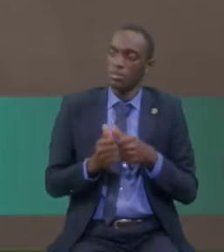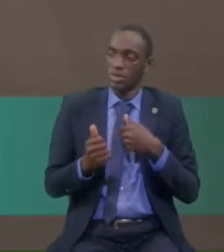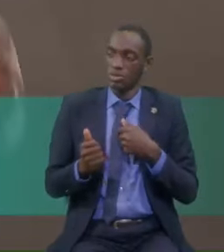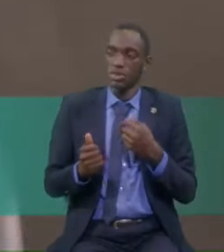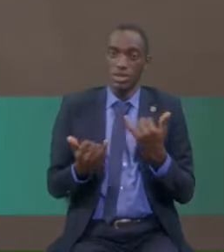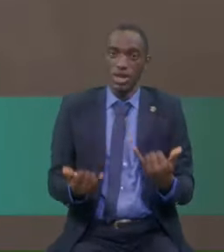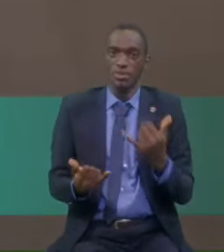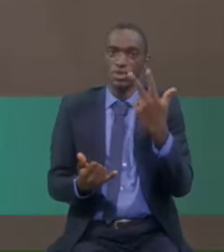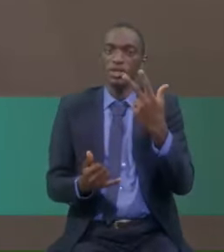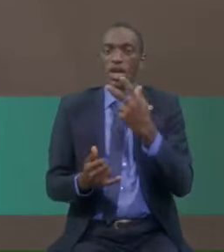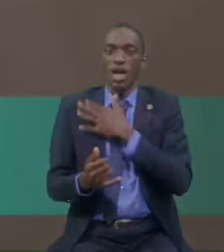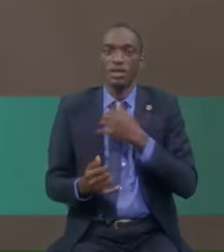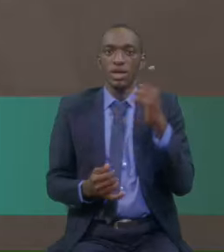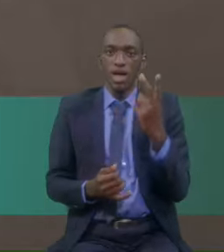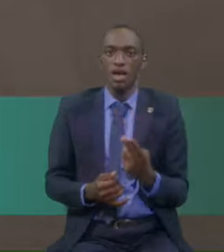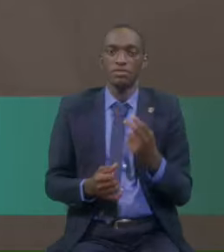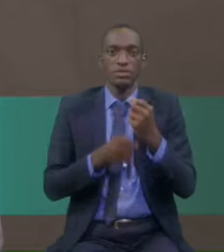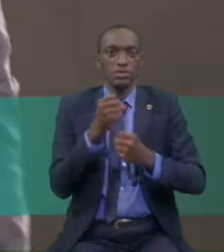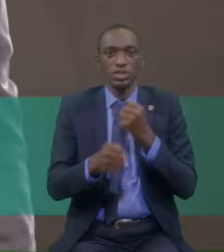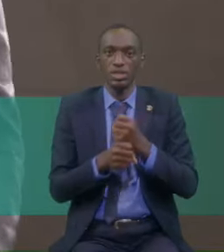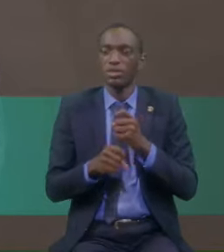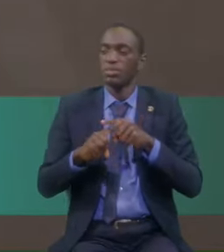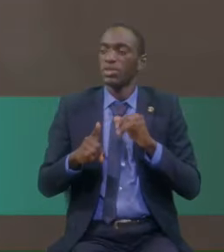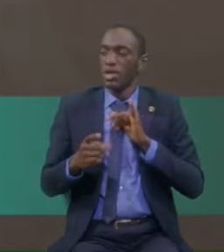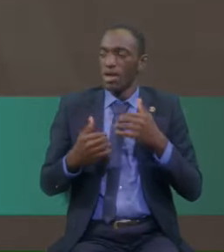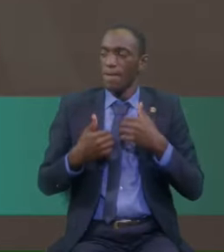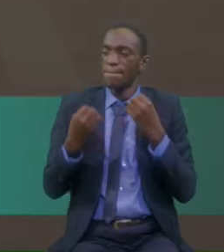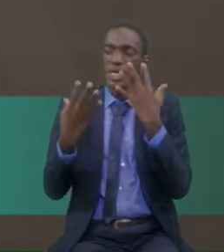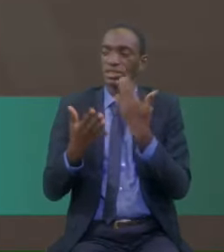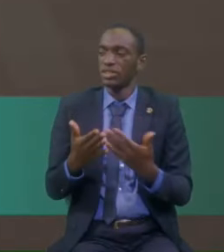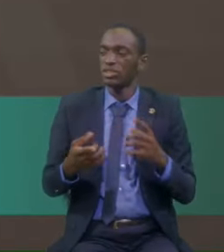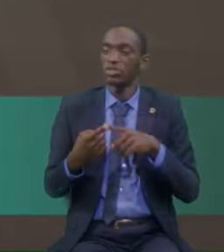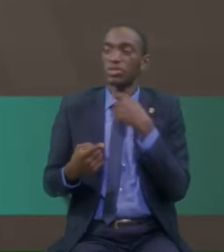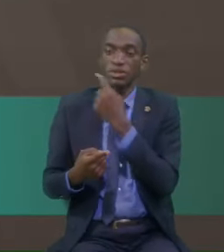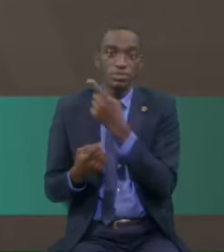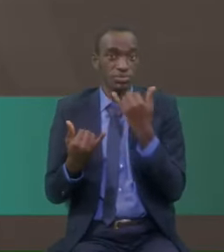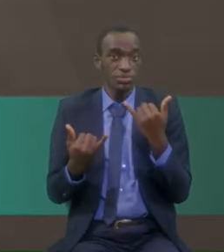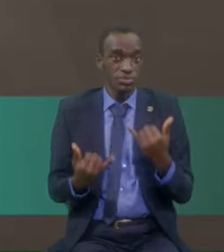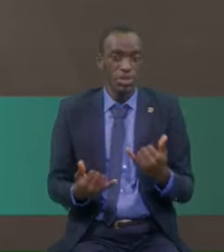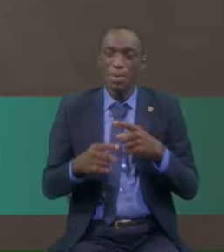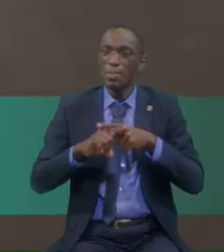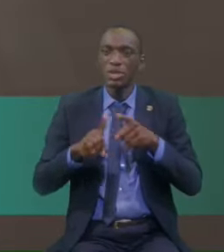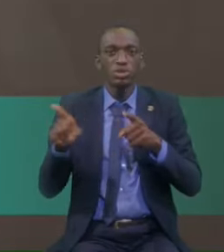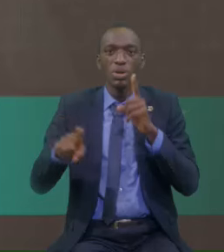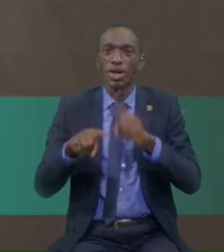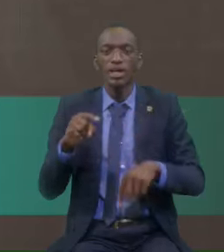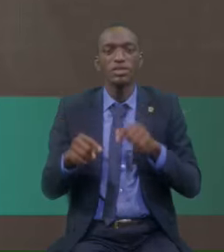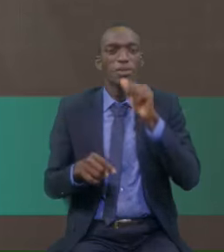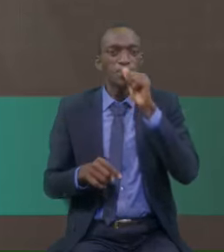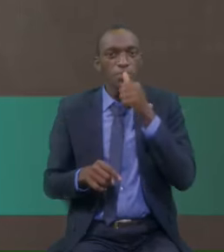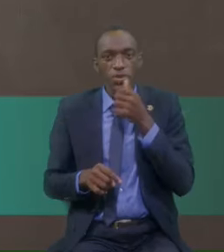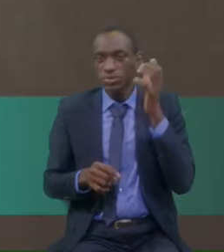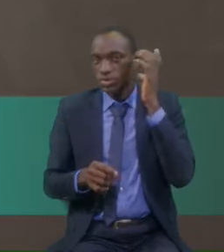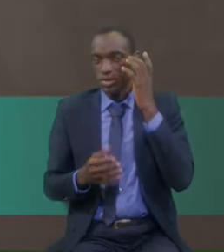to say unto you, but ye cannot bear them now. I pray after Bible